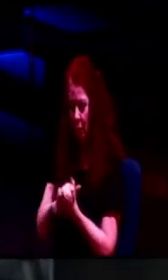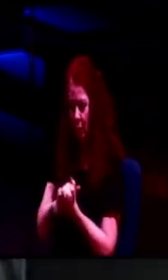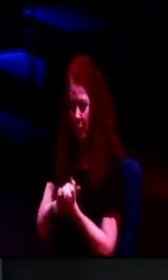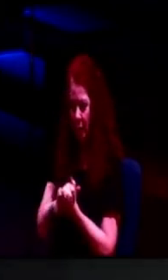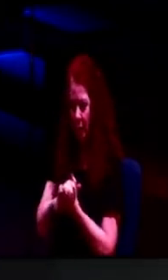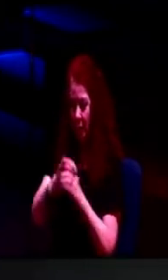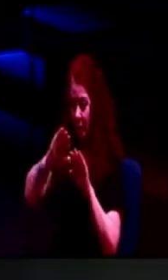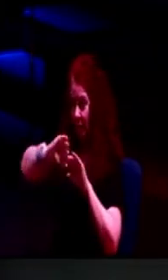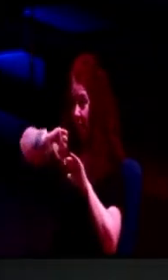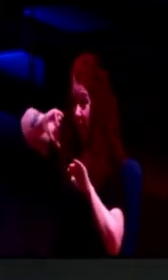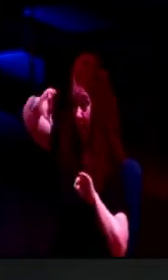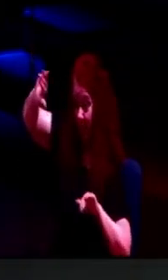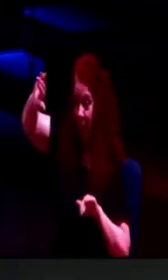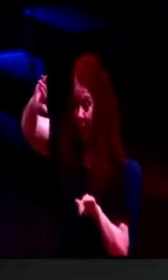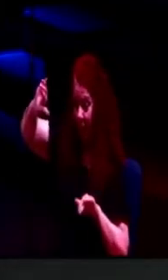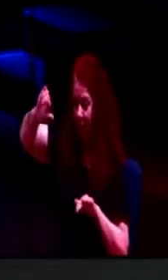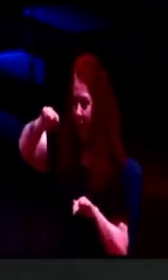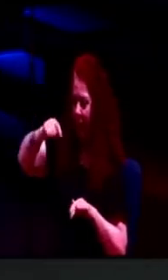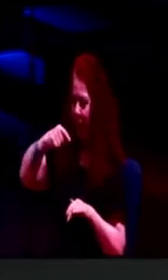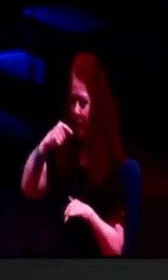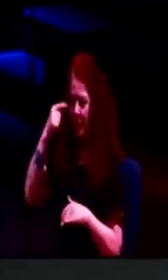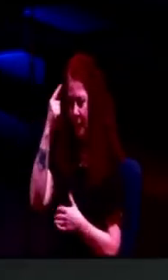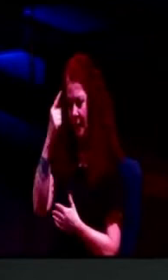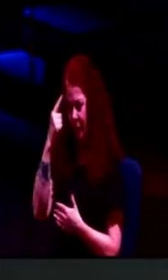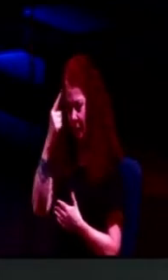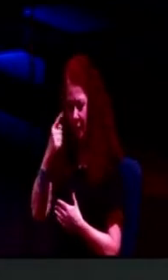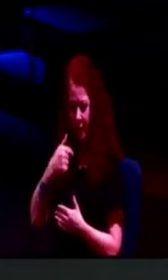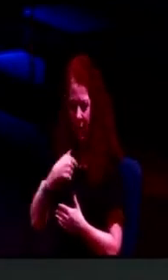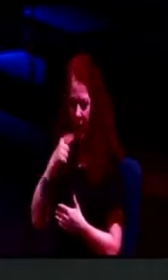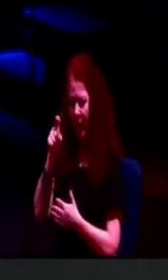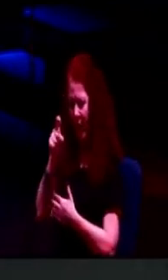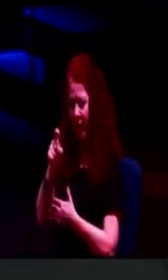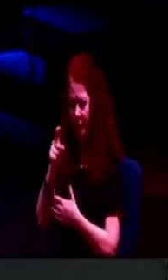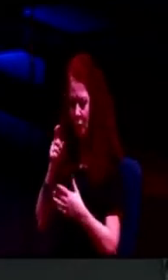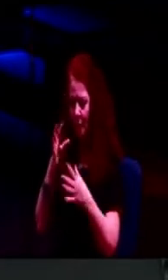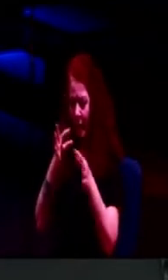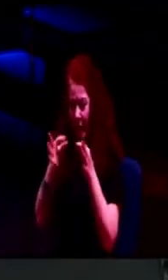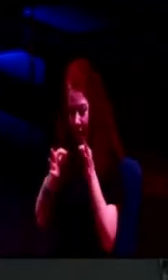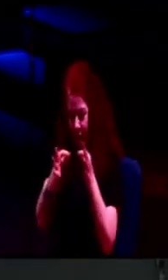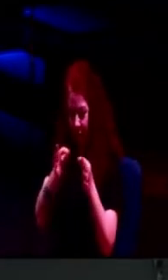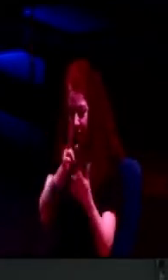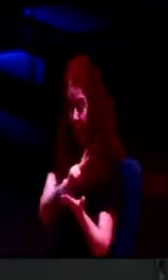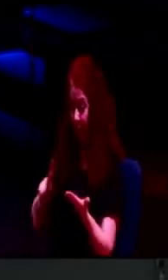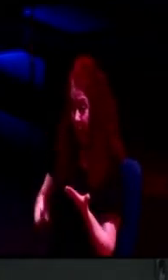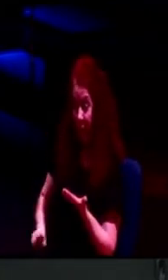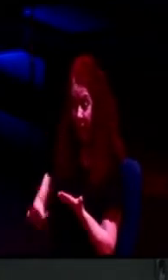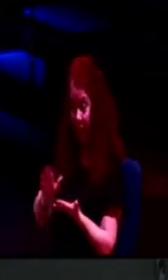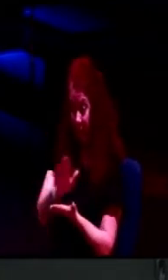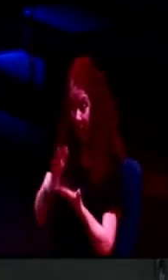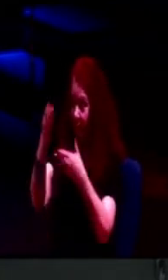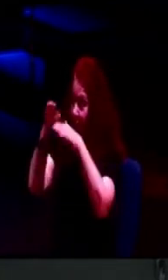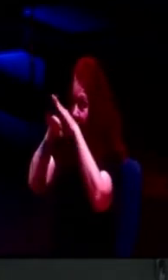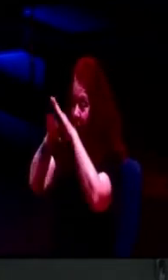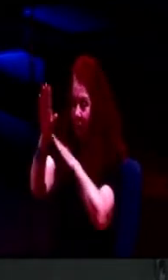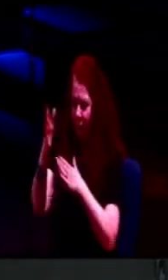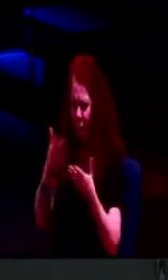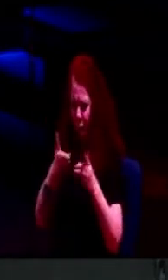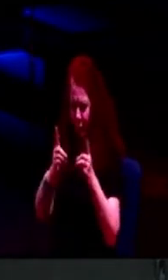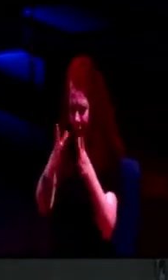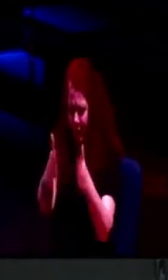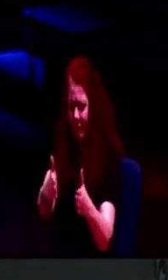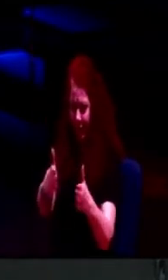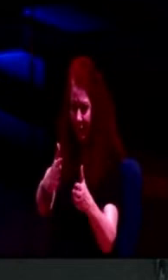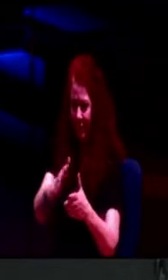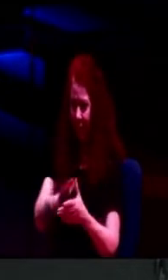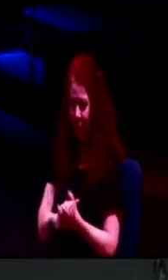knew that, hey, I've got to instill in these guys the importance of the kingdom. And I know that kingdom, that doesn't resonate with